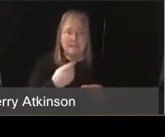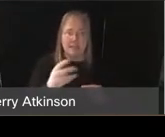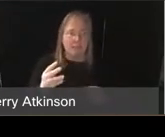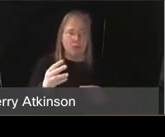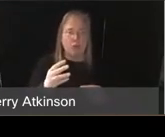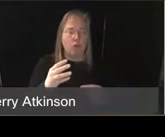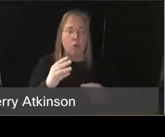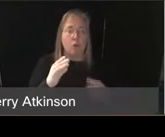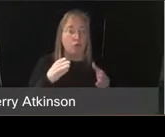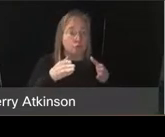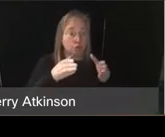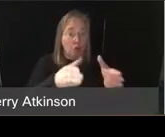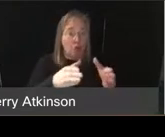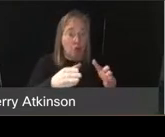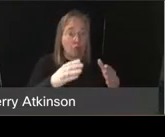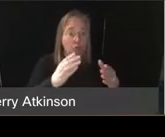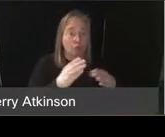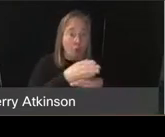crossing